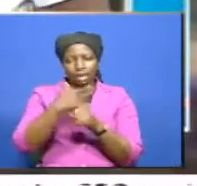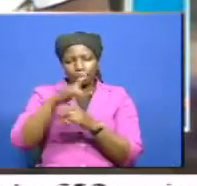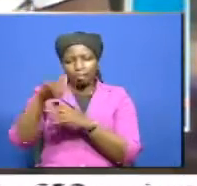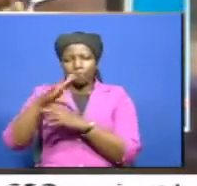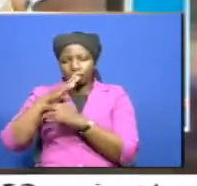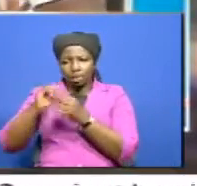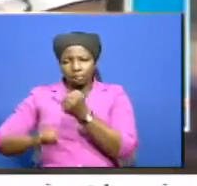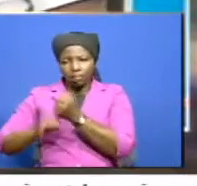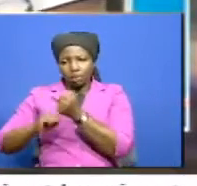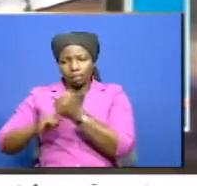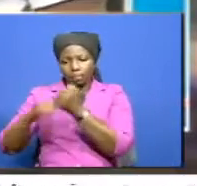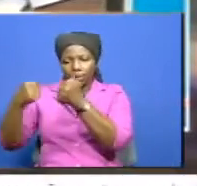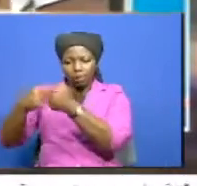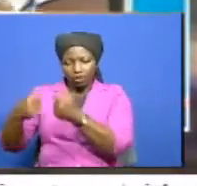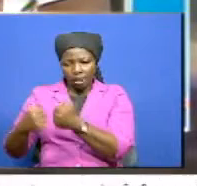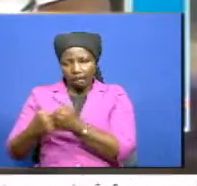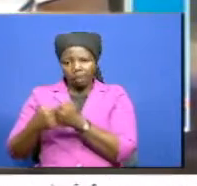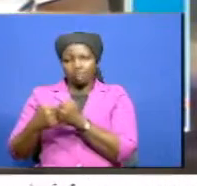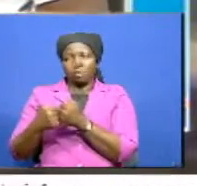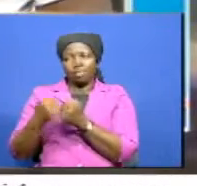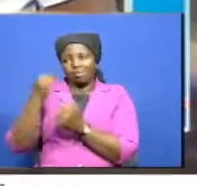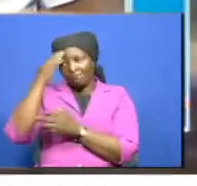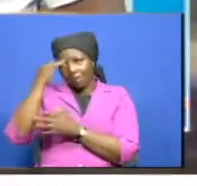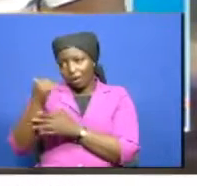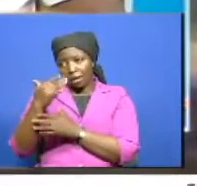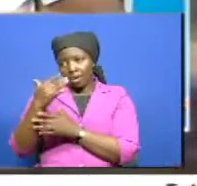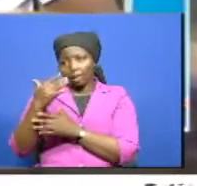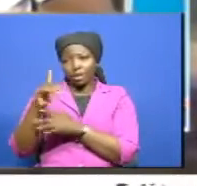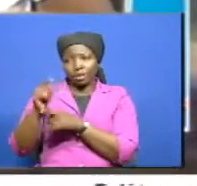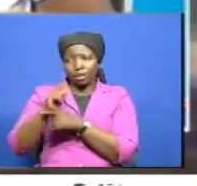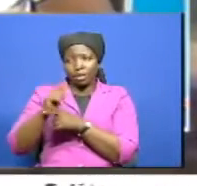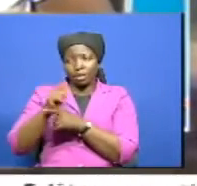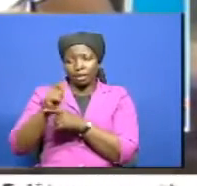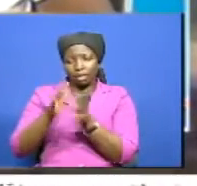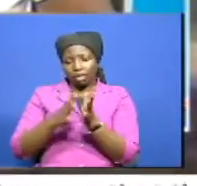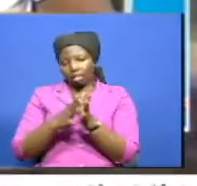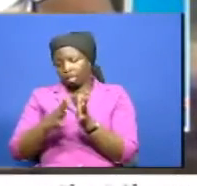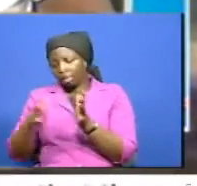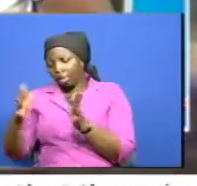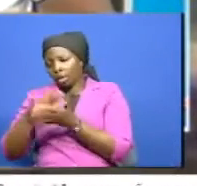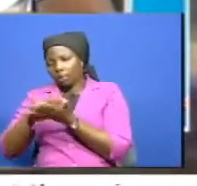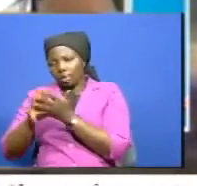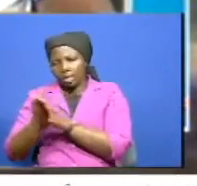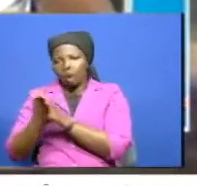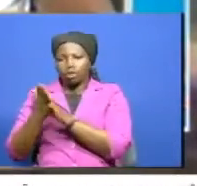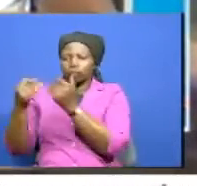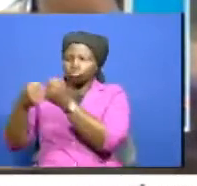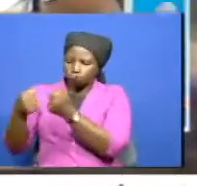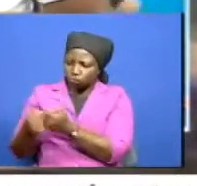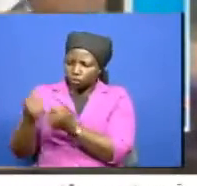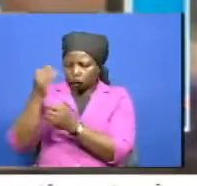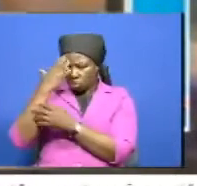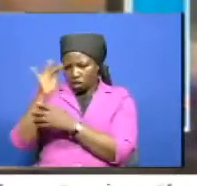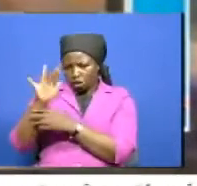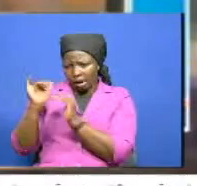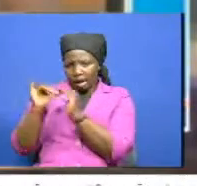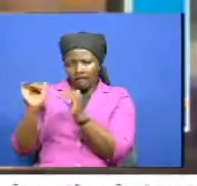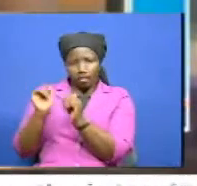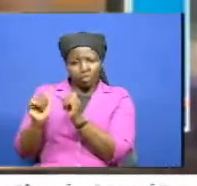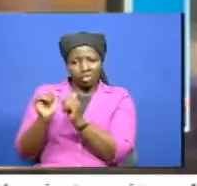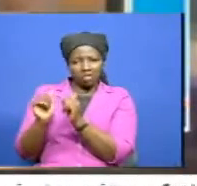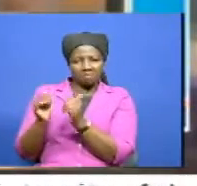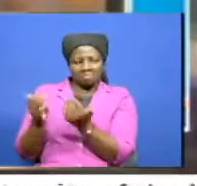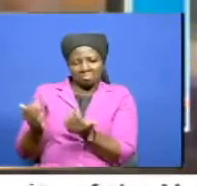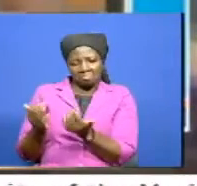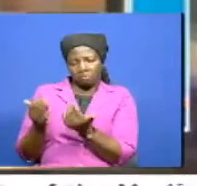by fixtures, by tournaments, because, you know, training all through without gauging where you are, you know, then it shows. So now we should start from